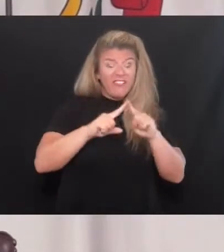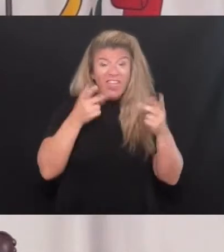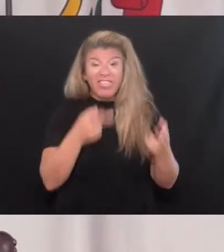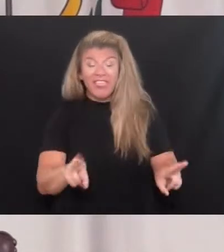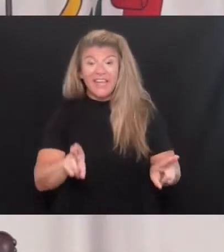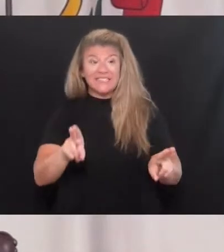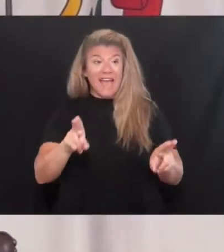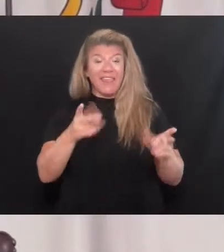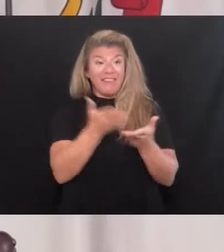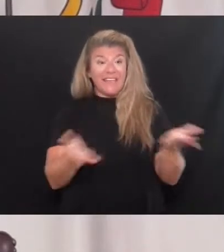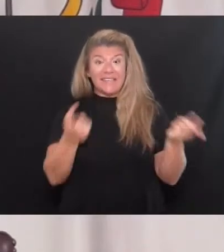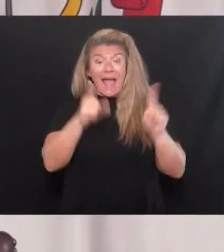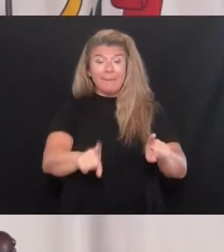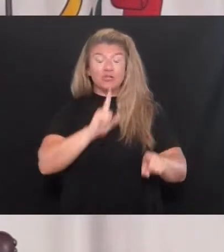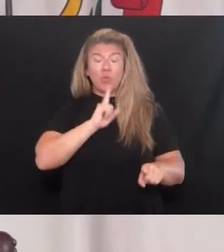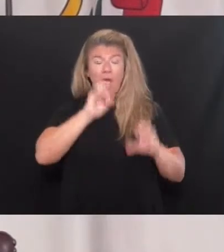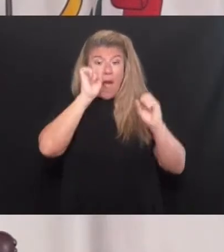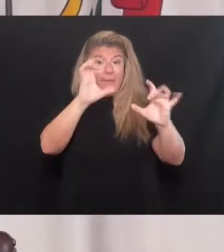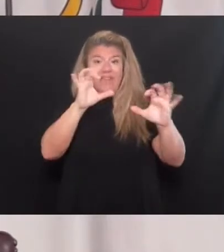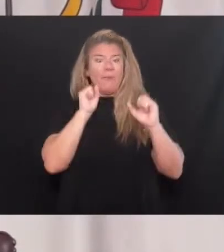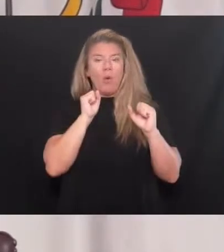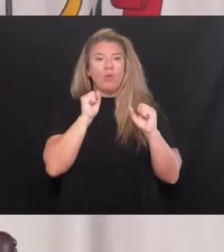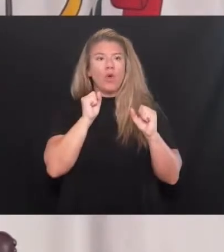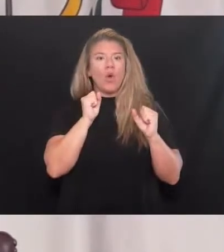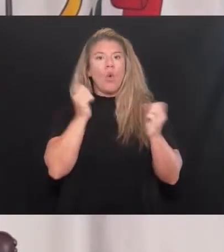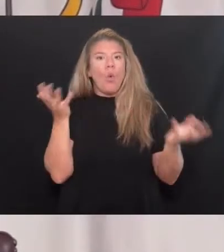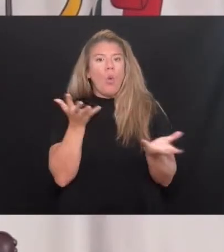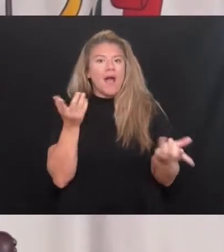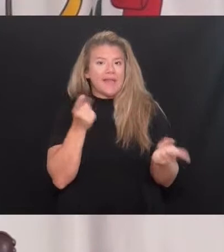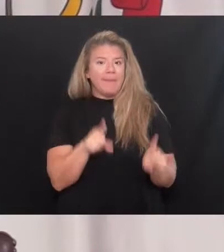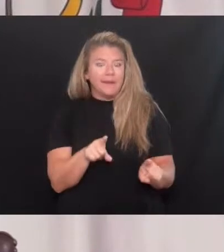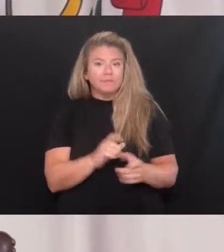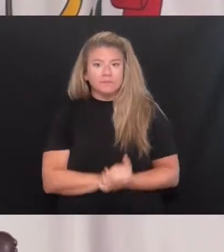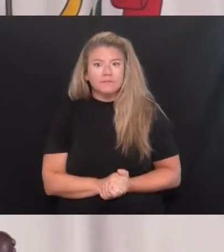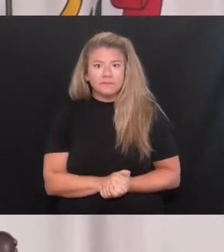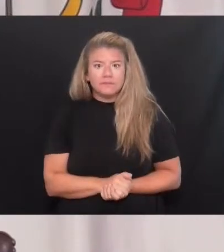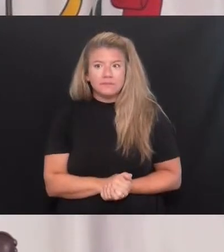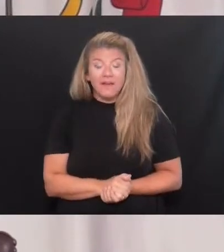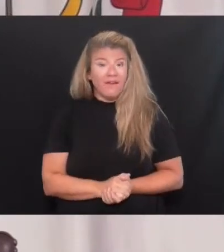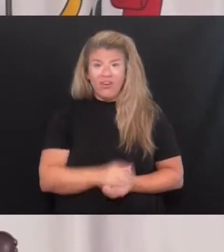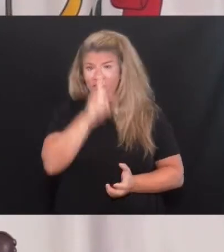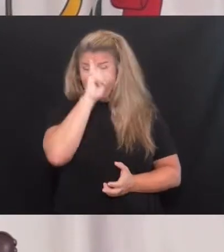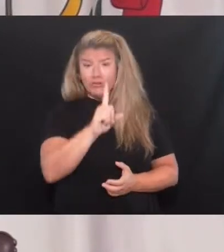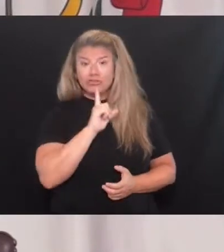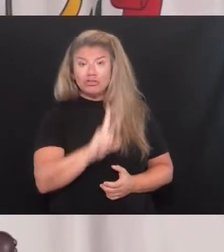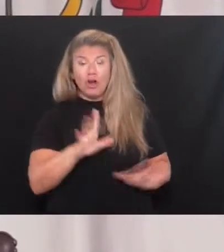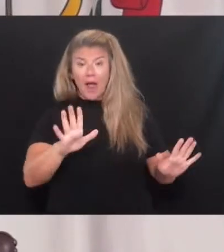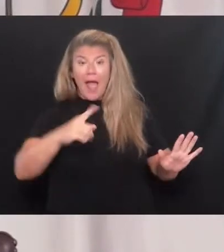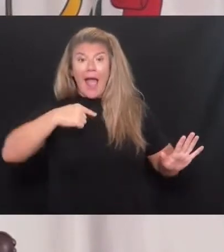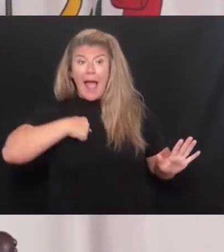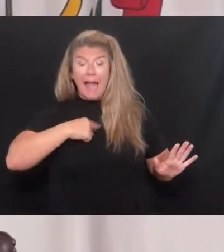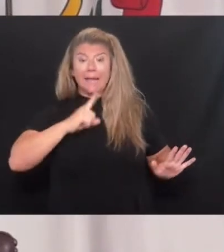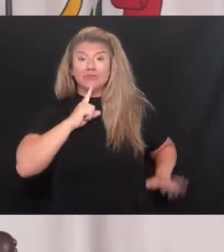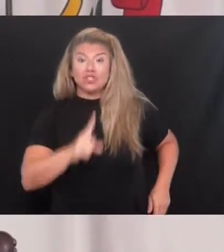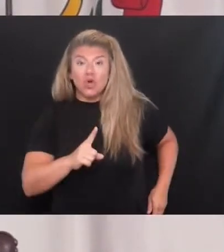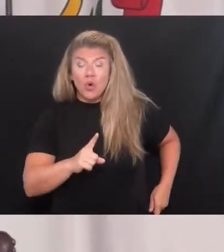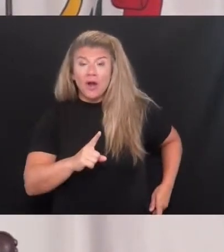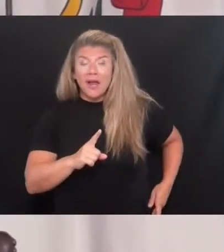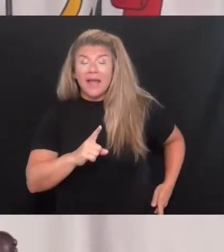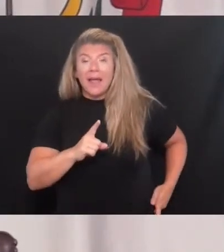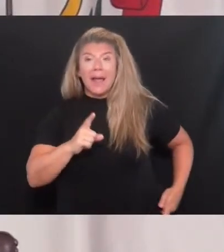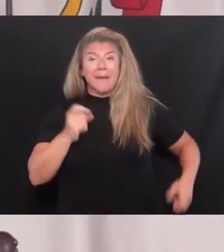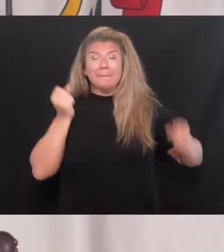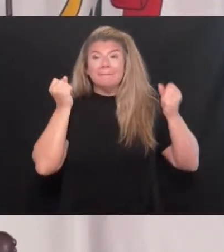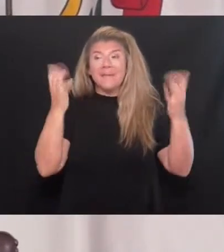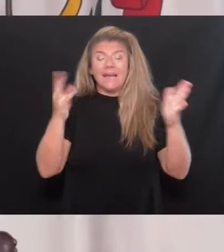is unbelievable. Unbelievable what's going on. Absolutely, I am sure that millions, tens